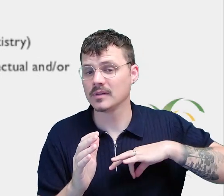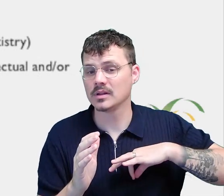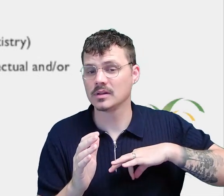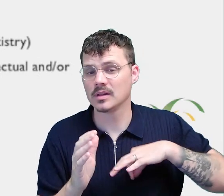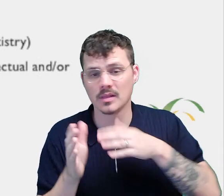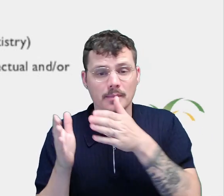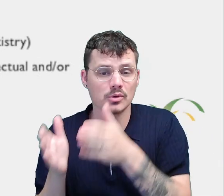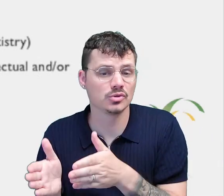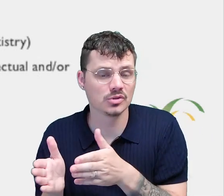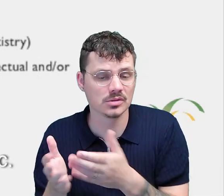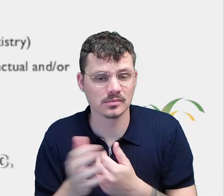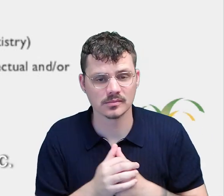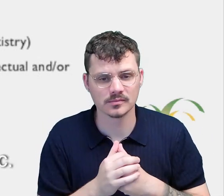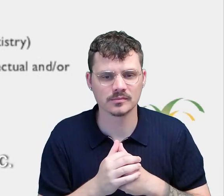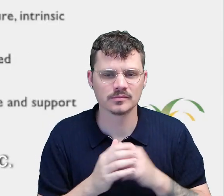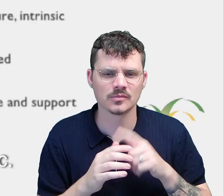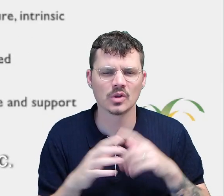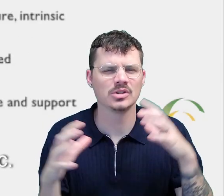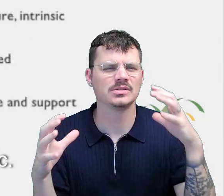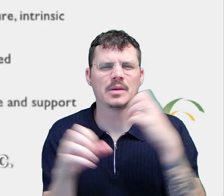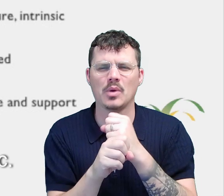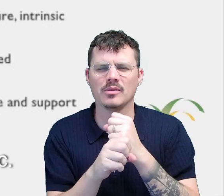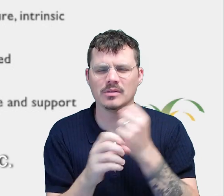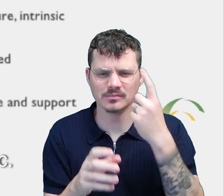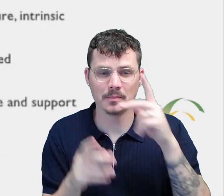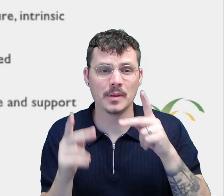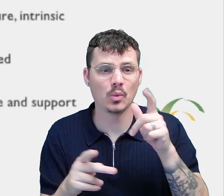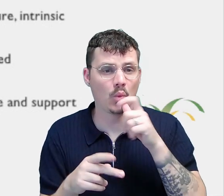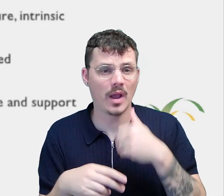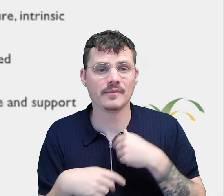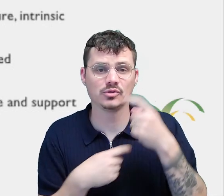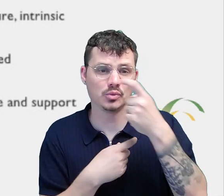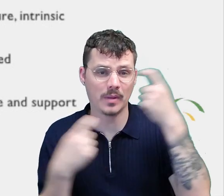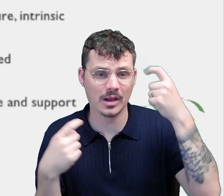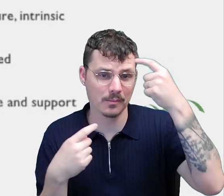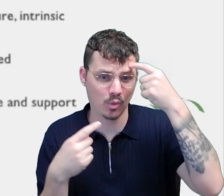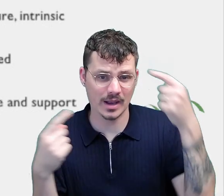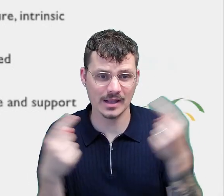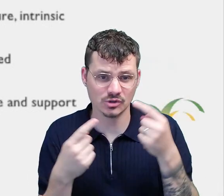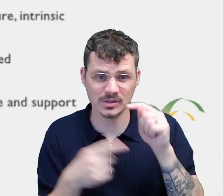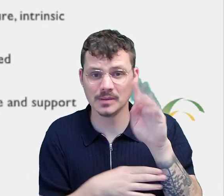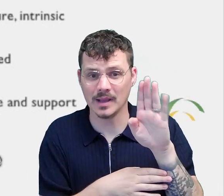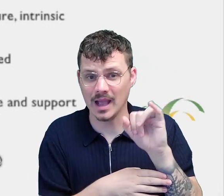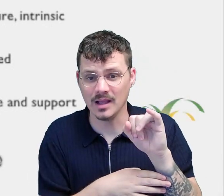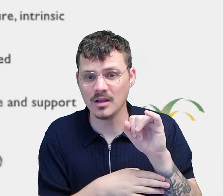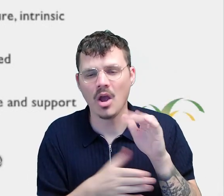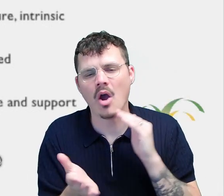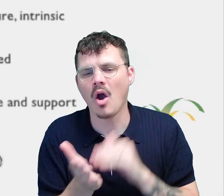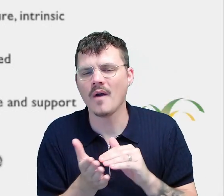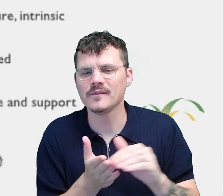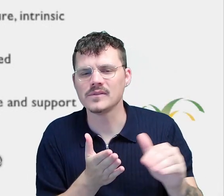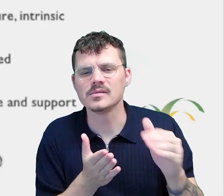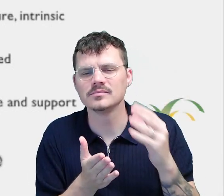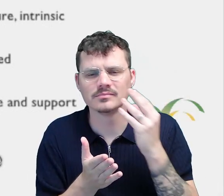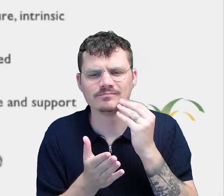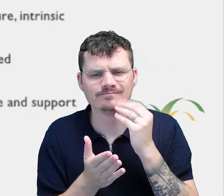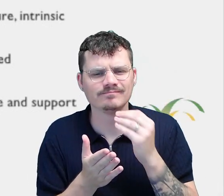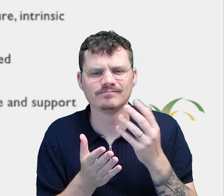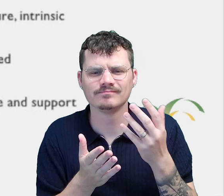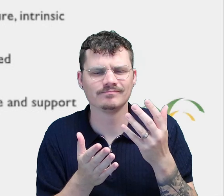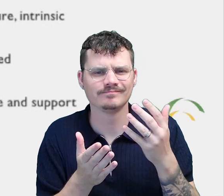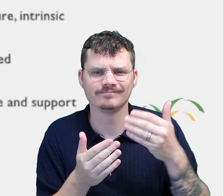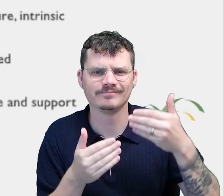the person. To summarize, people with traumatic brain injuries often experience a number of